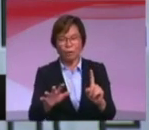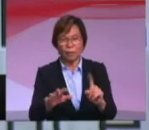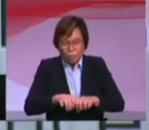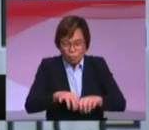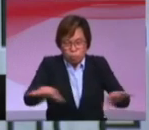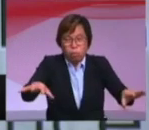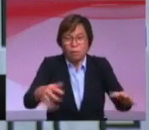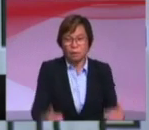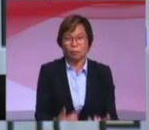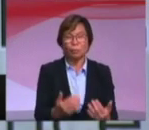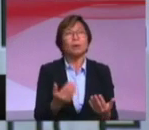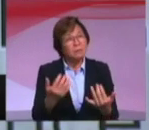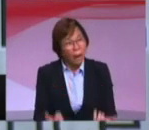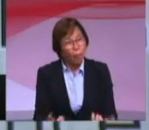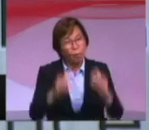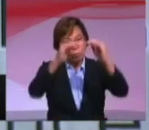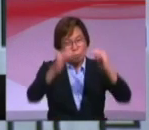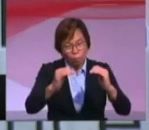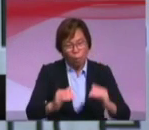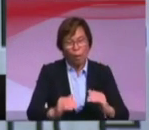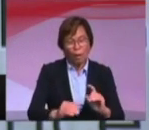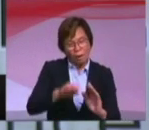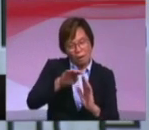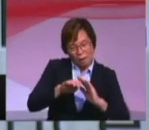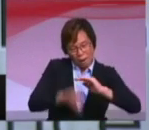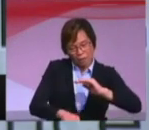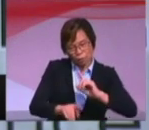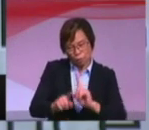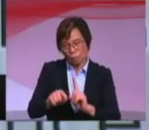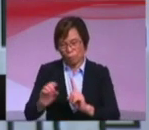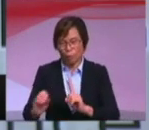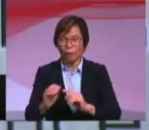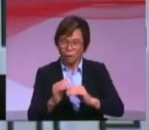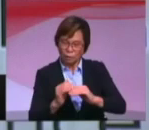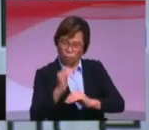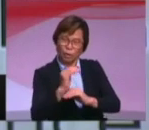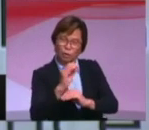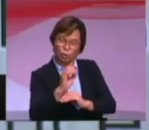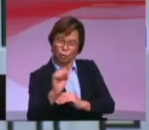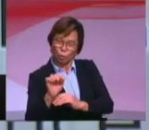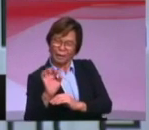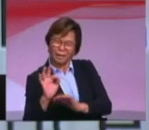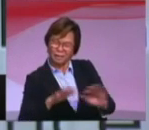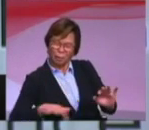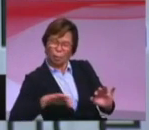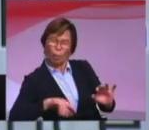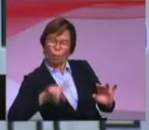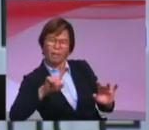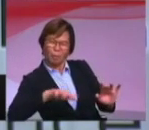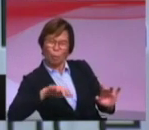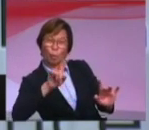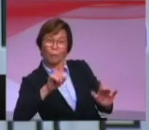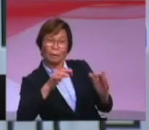infectivity rate. Now it's basically less than 1.1, but it's more than 0.9. So it's hovering around 1.